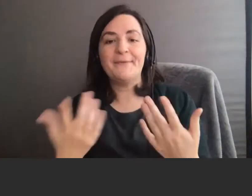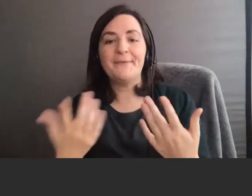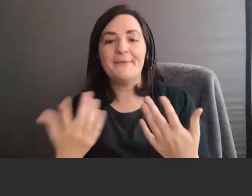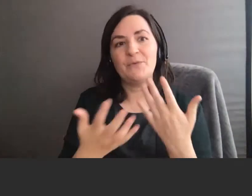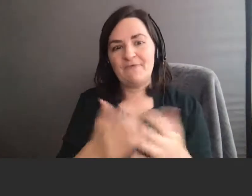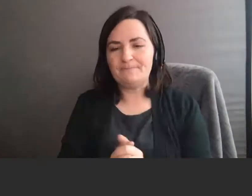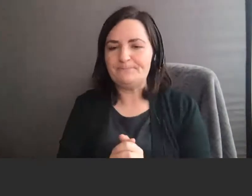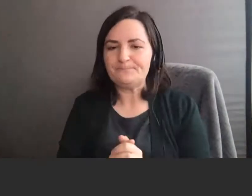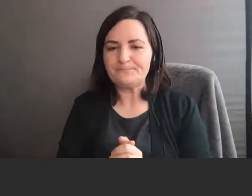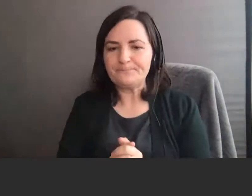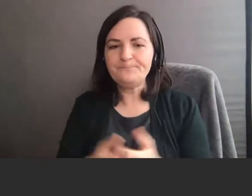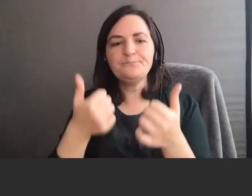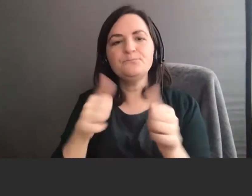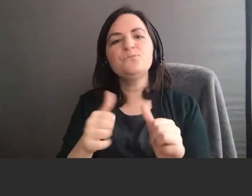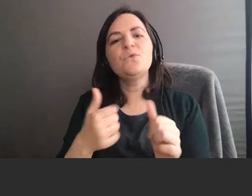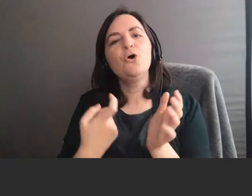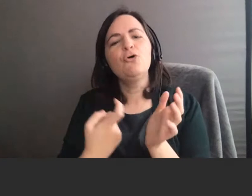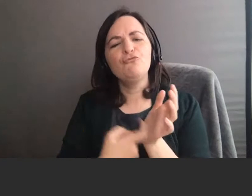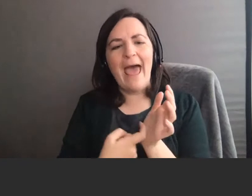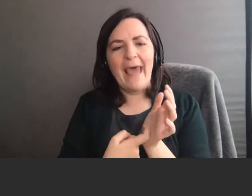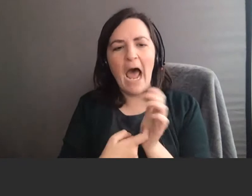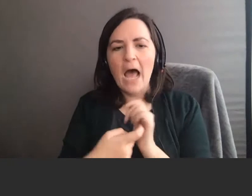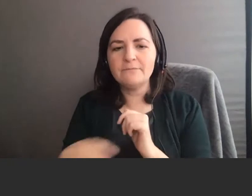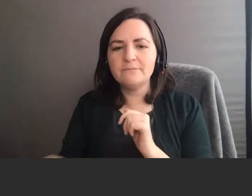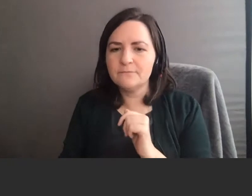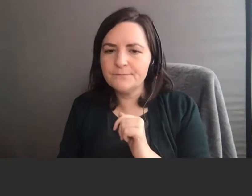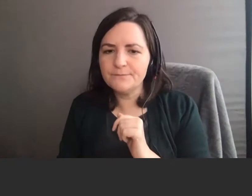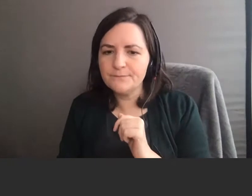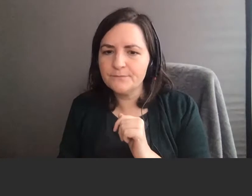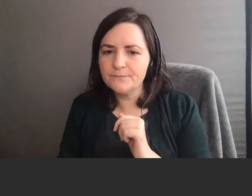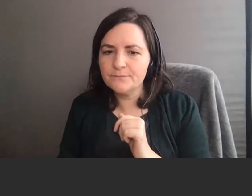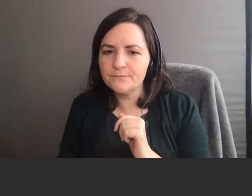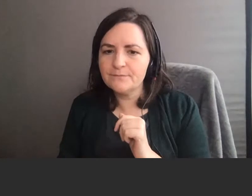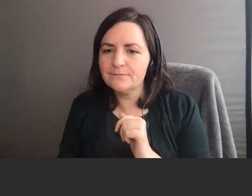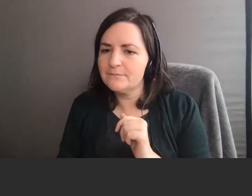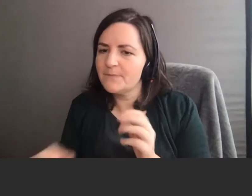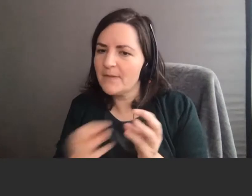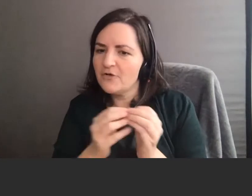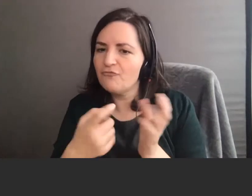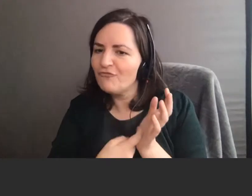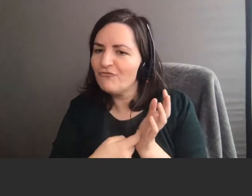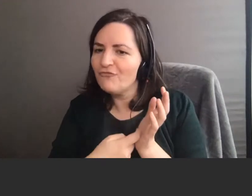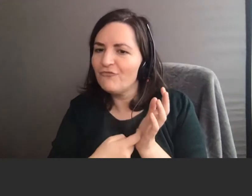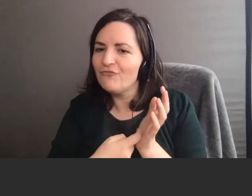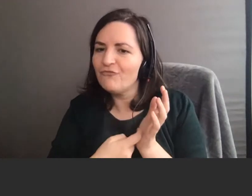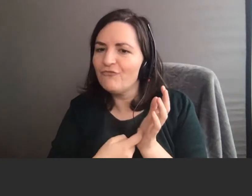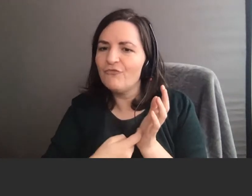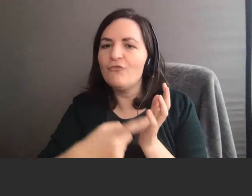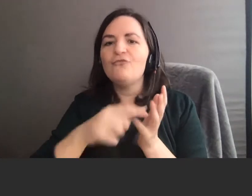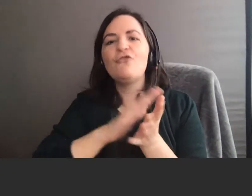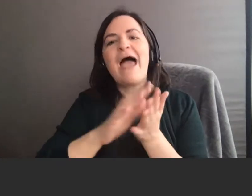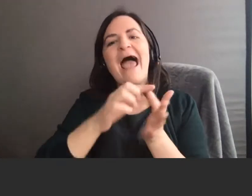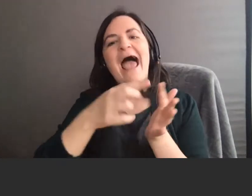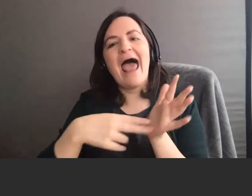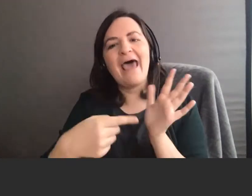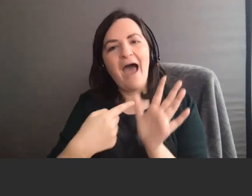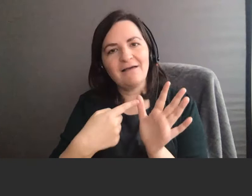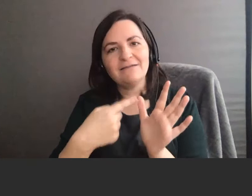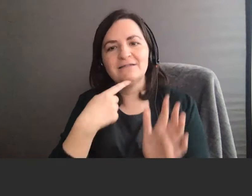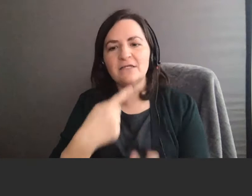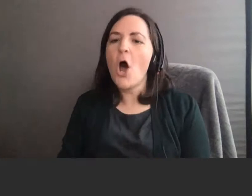Ruhena, in terms of the literature review, do you want us to summarise our core texts or discuss how and why? Yeah,